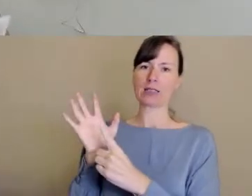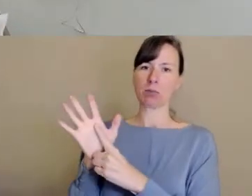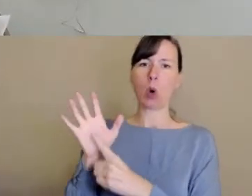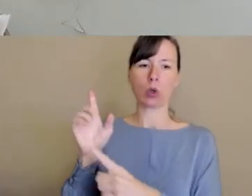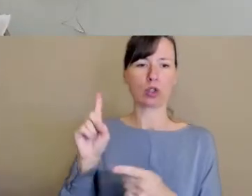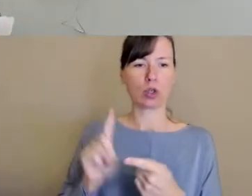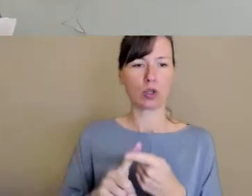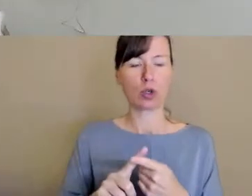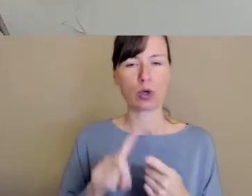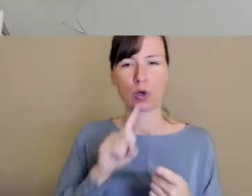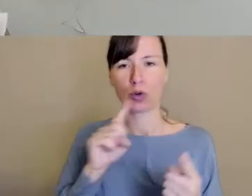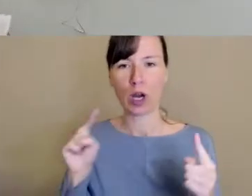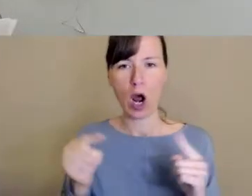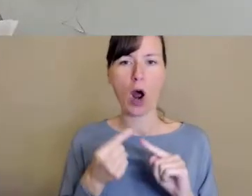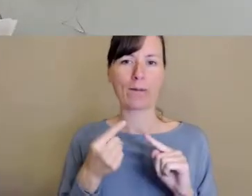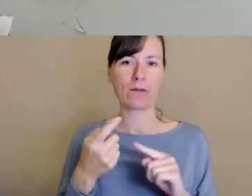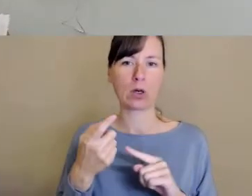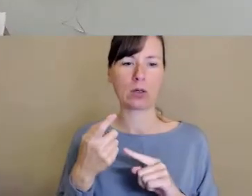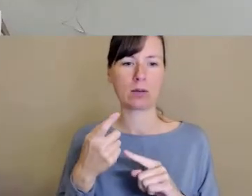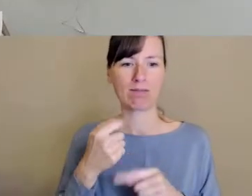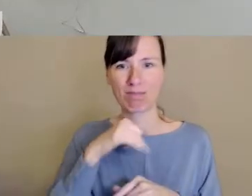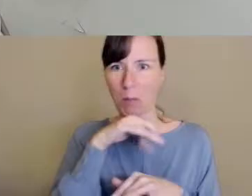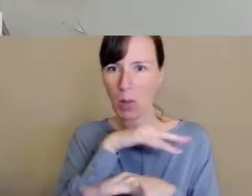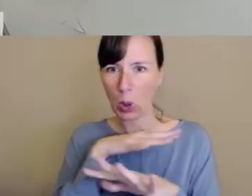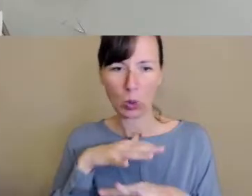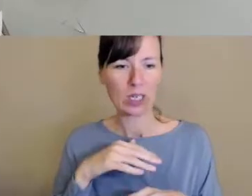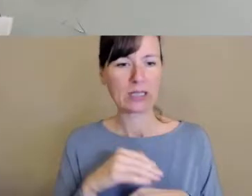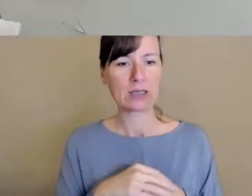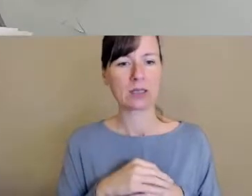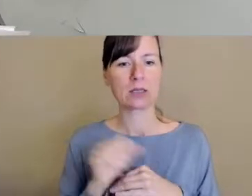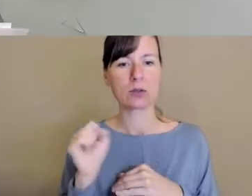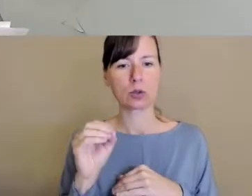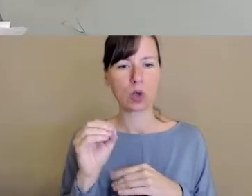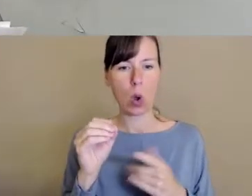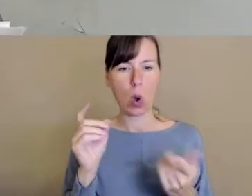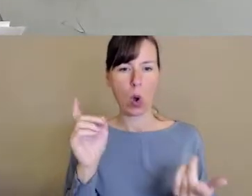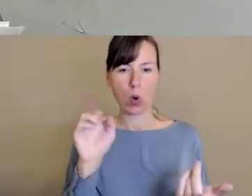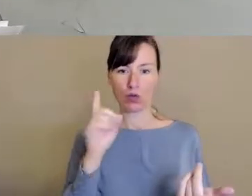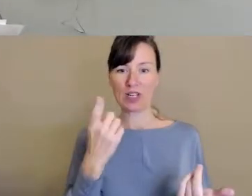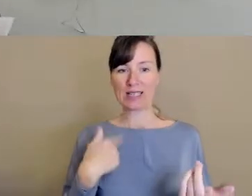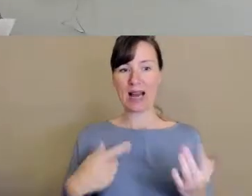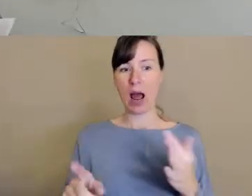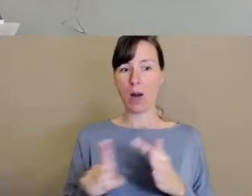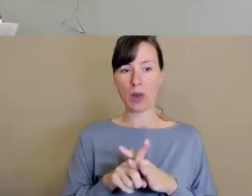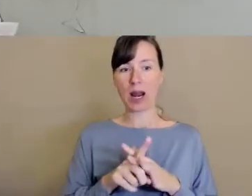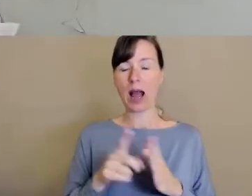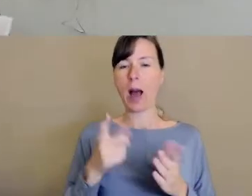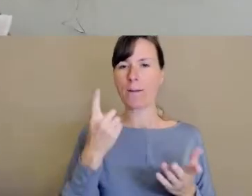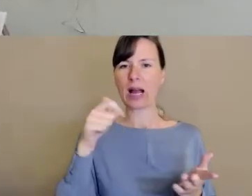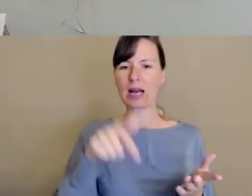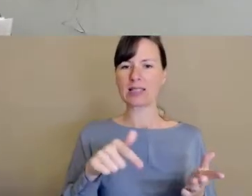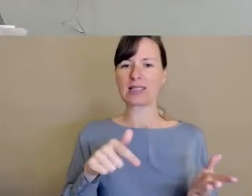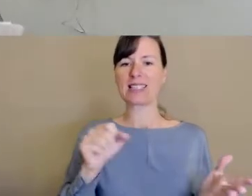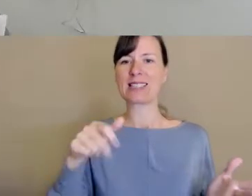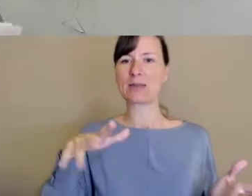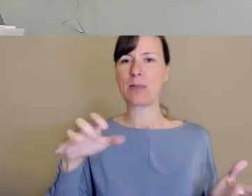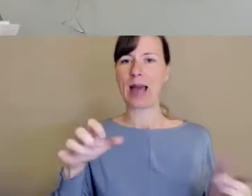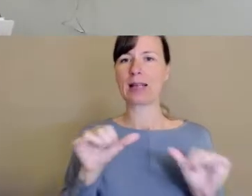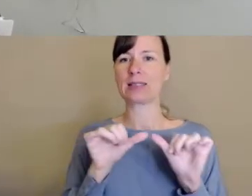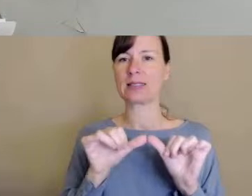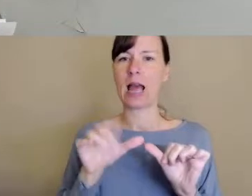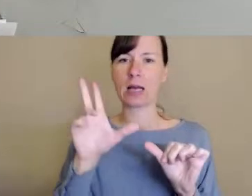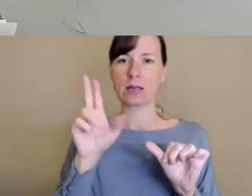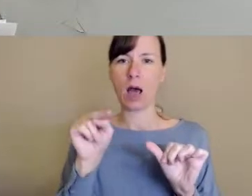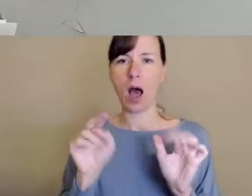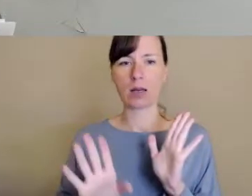there is simple language. Some of us have worked to prepare that language. We're happy to share it. It is available and